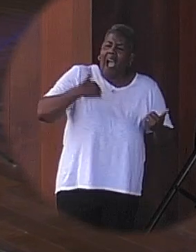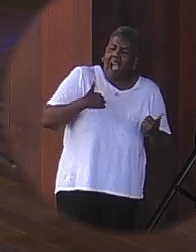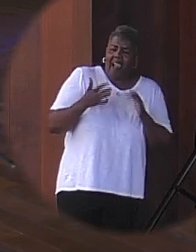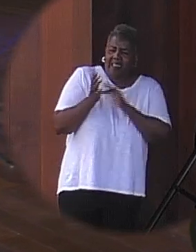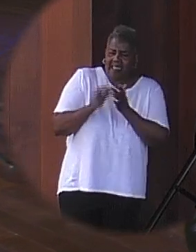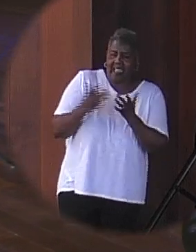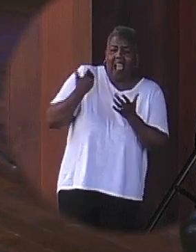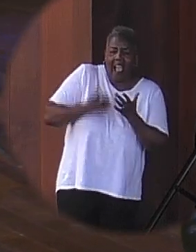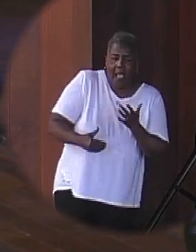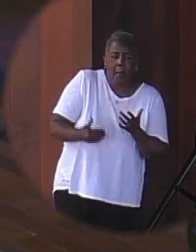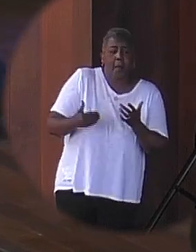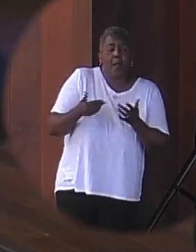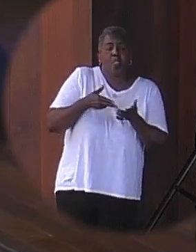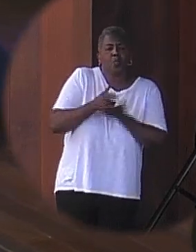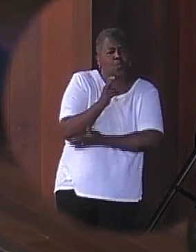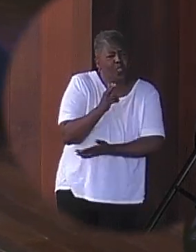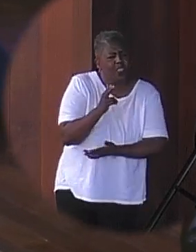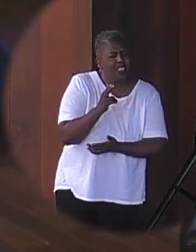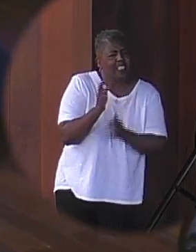I am the truth.